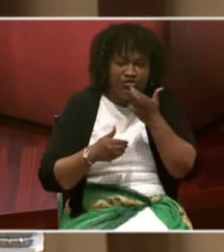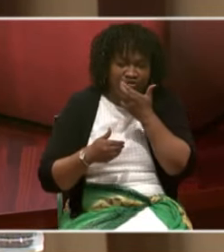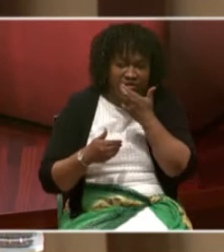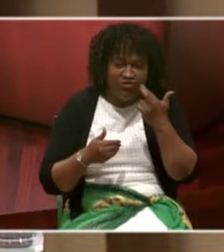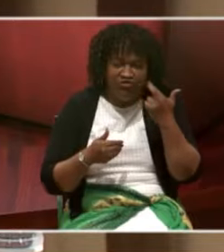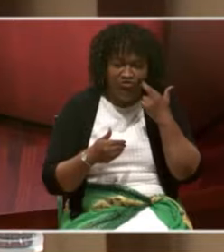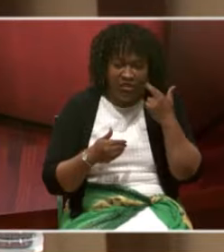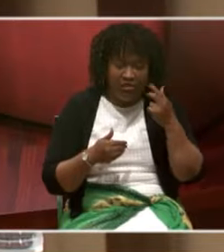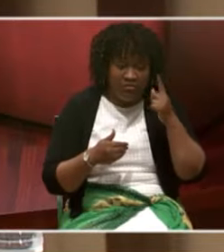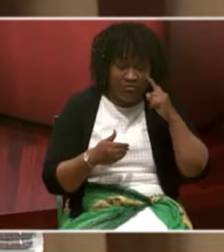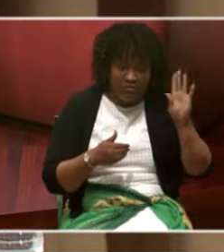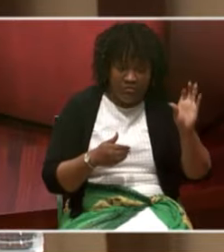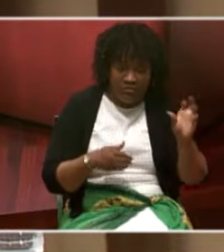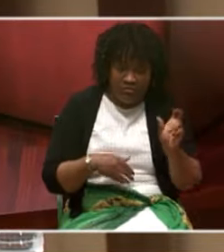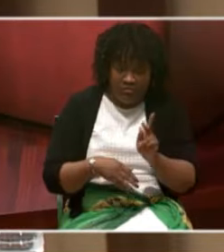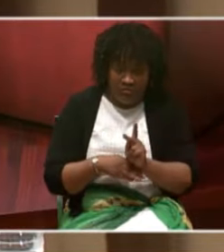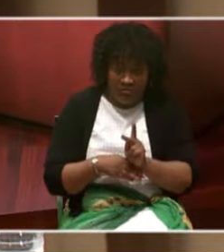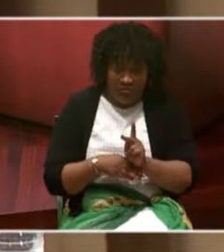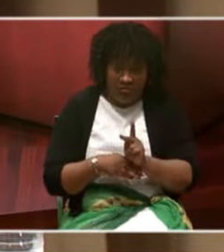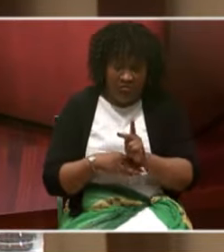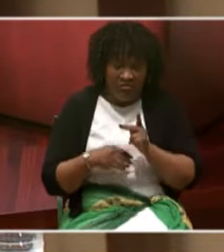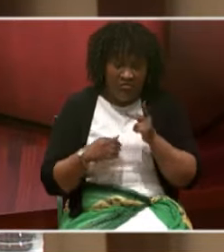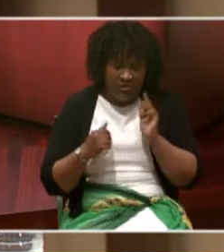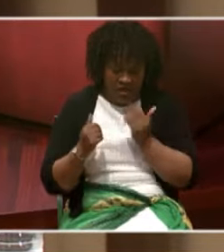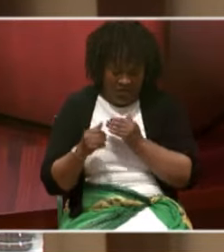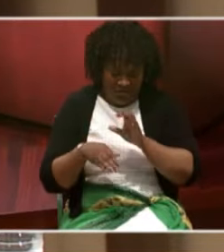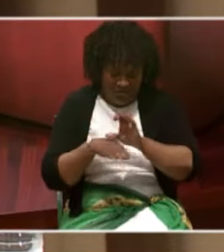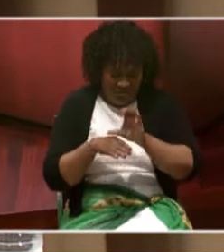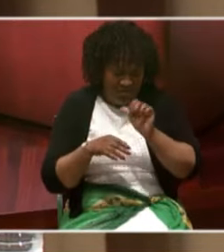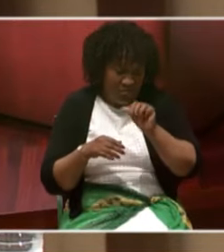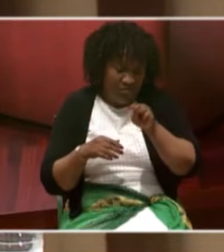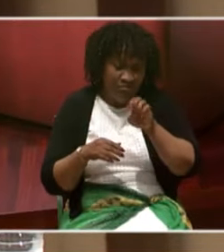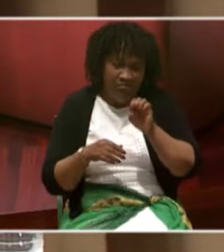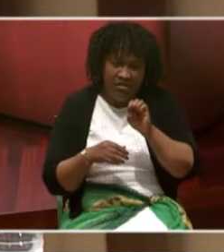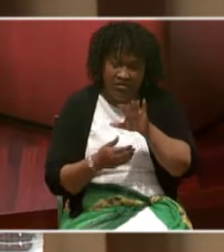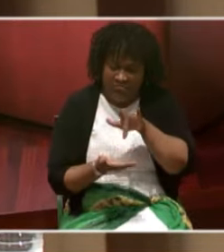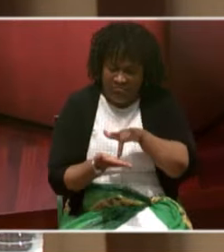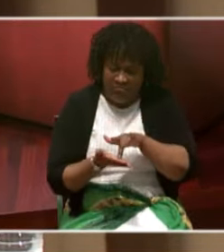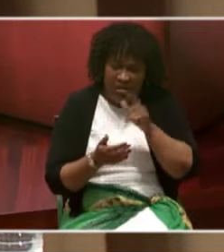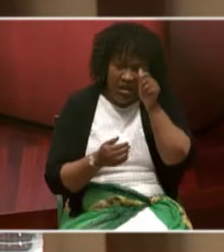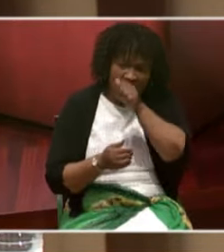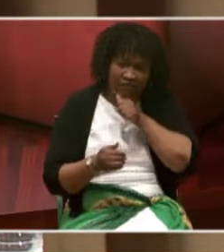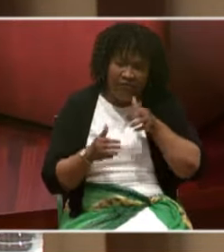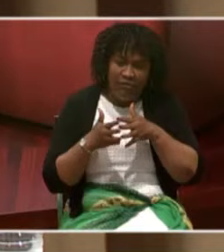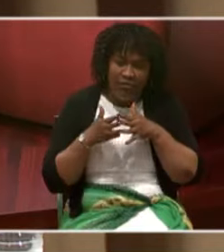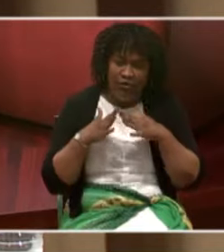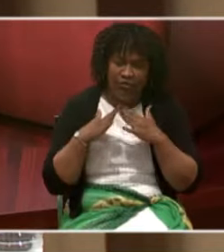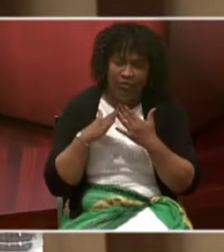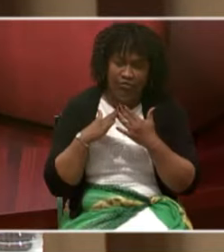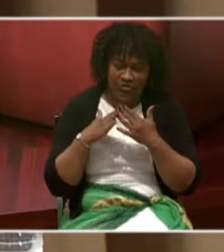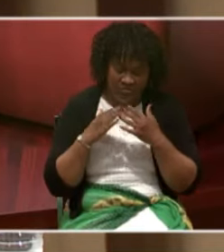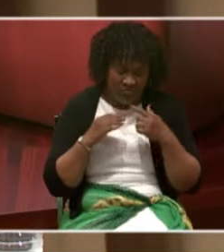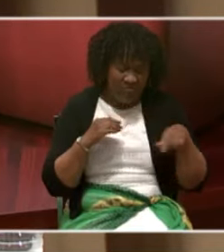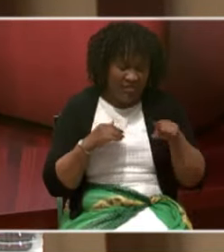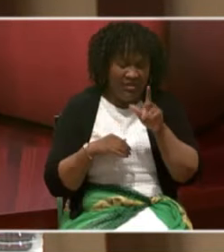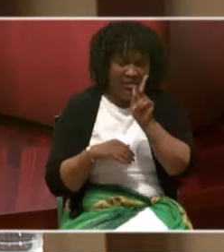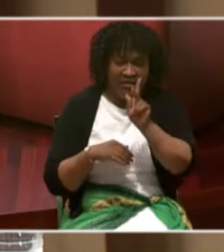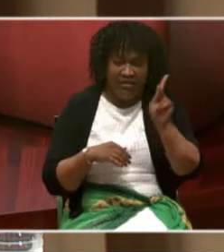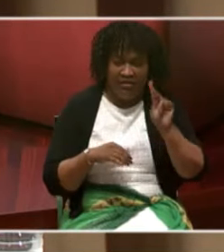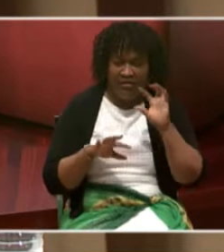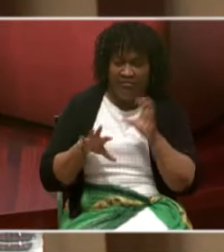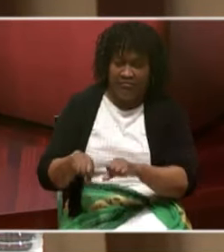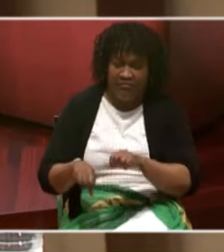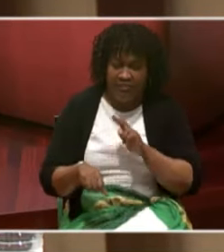those 5 days of walking from Selma to Montgomery. And when we arrived in Montgomery, not